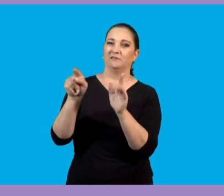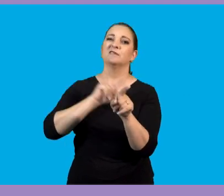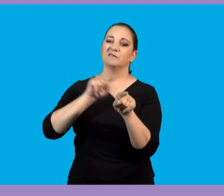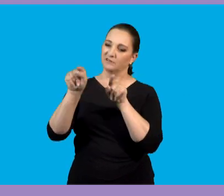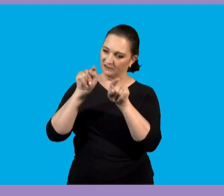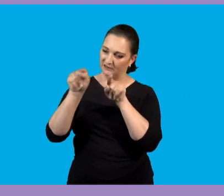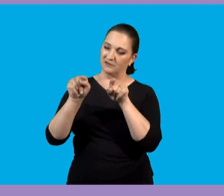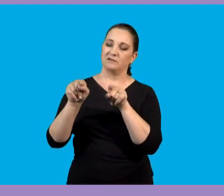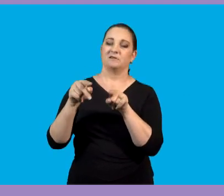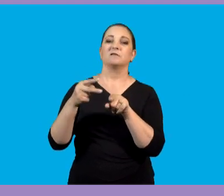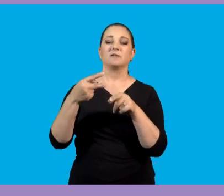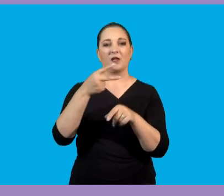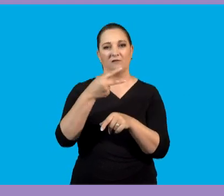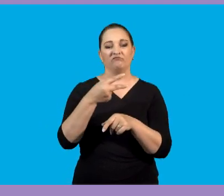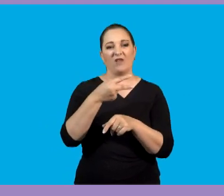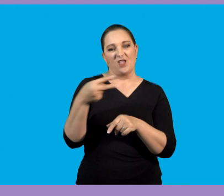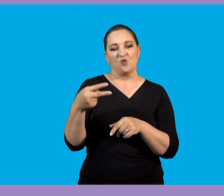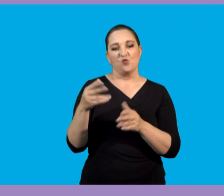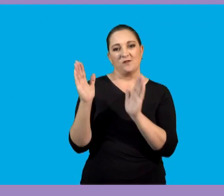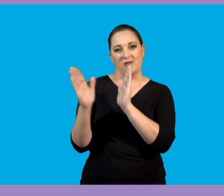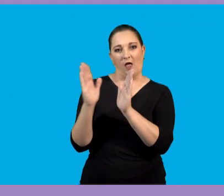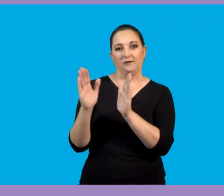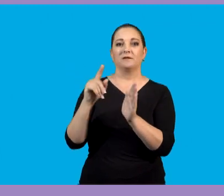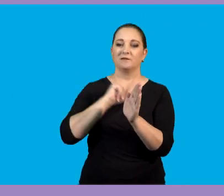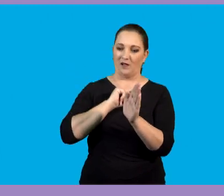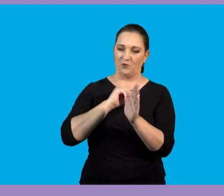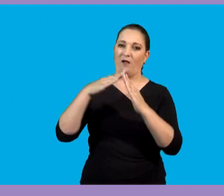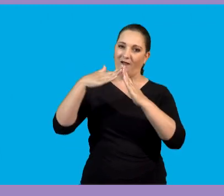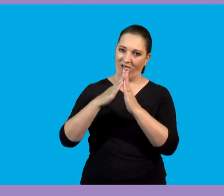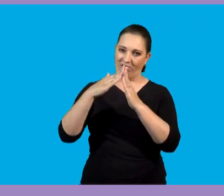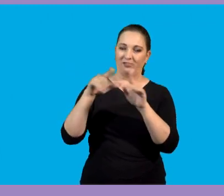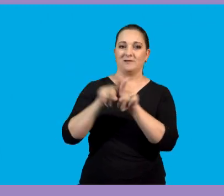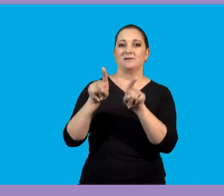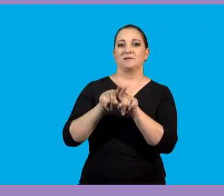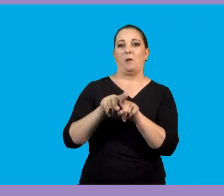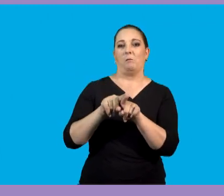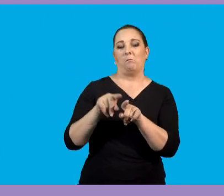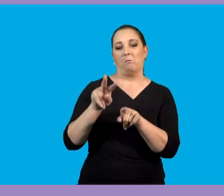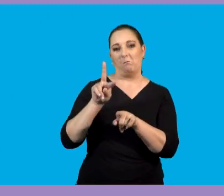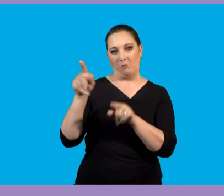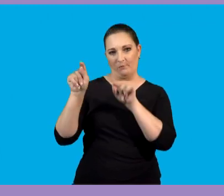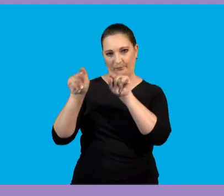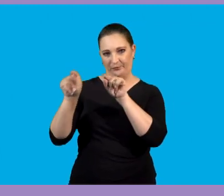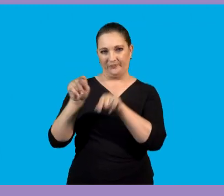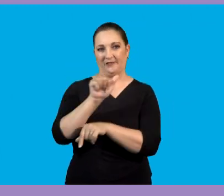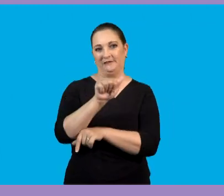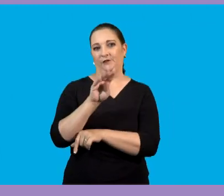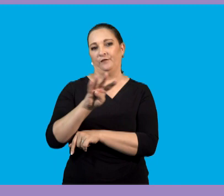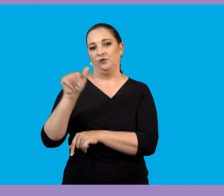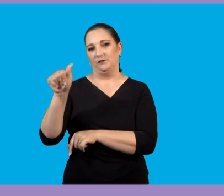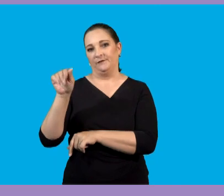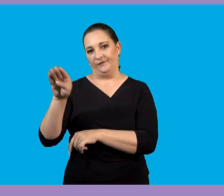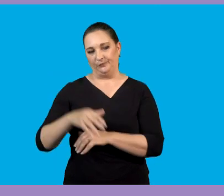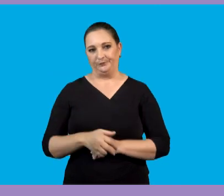So that means that they are also equal. So we have 64 in